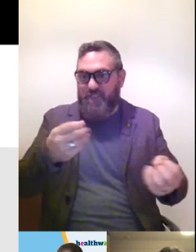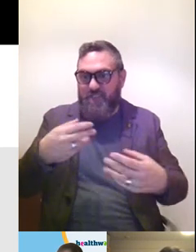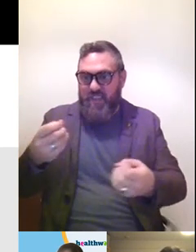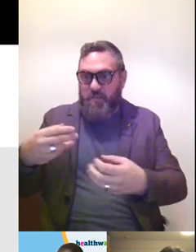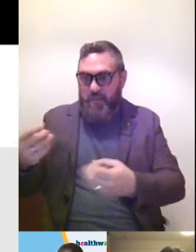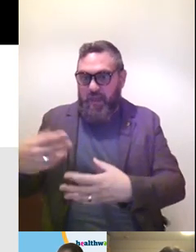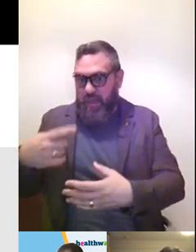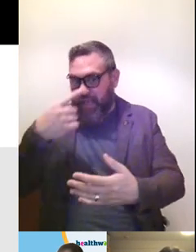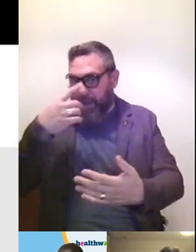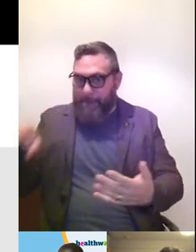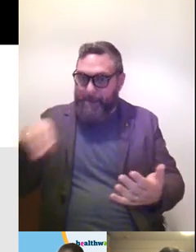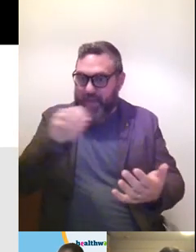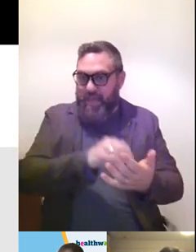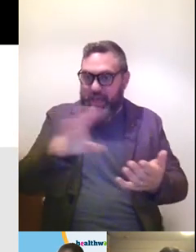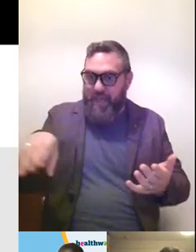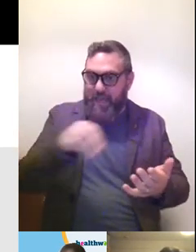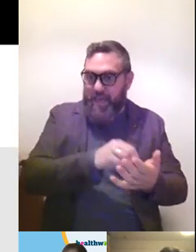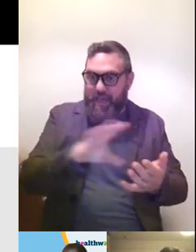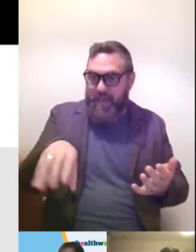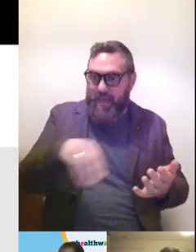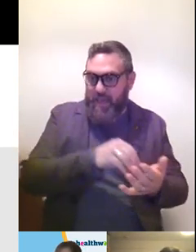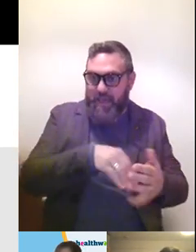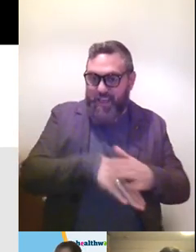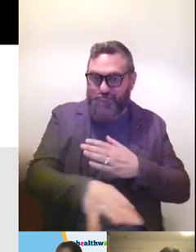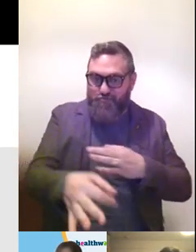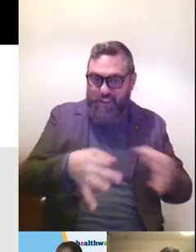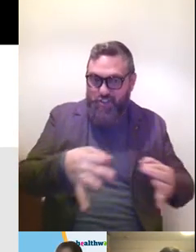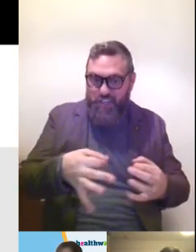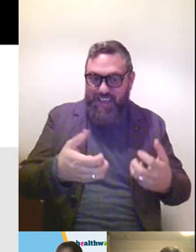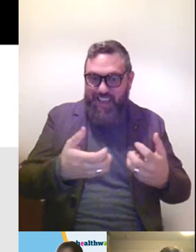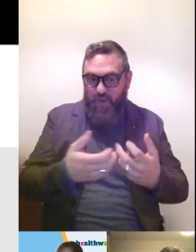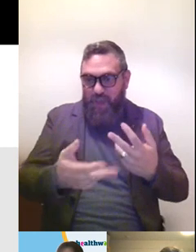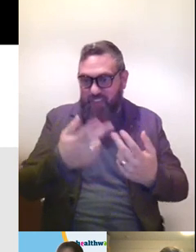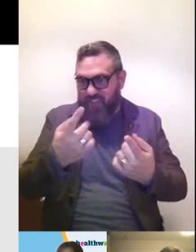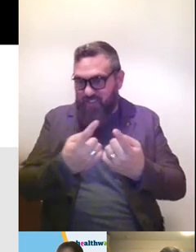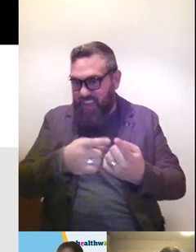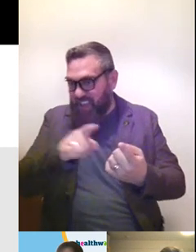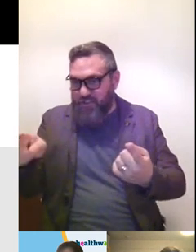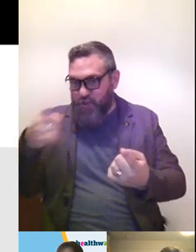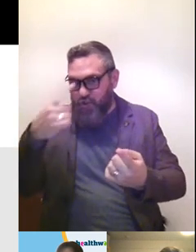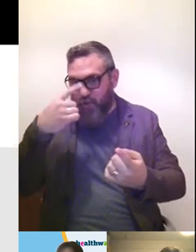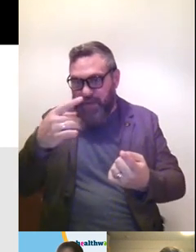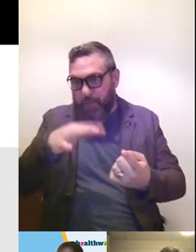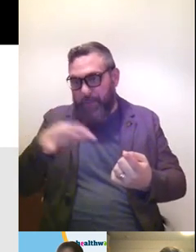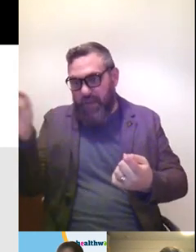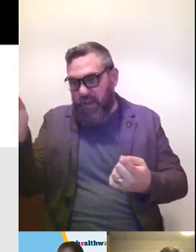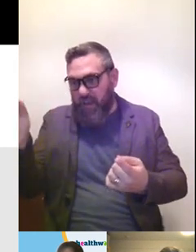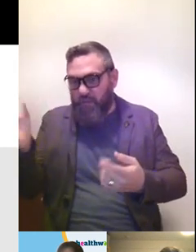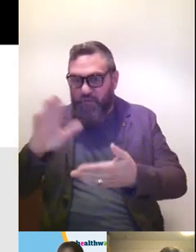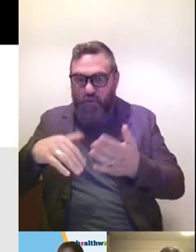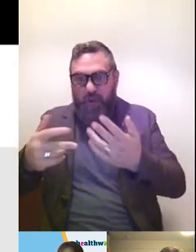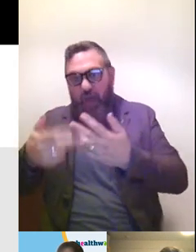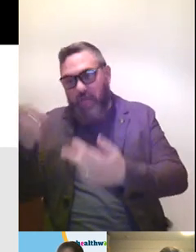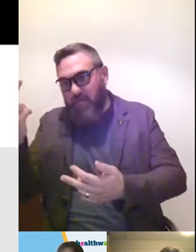be reflected within the strategy, potentially how can other bits of feedback be picked up by other partners or other bits of the